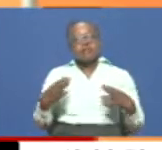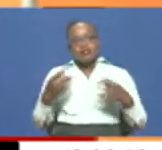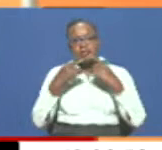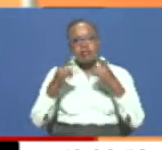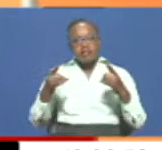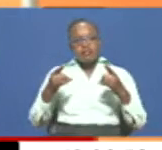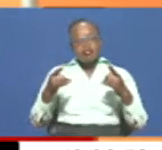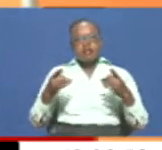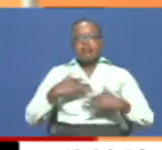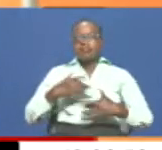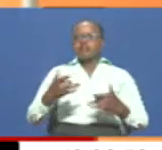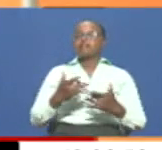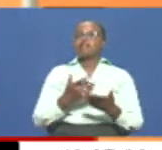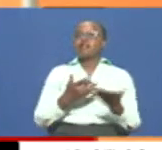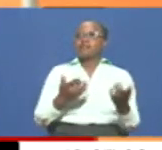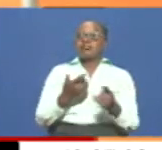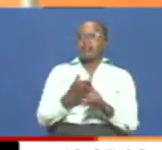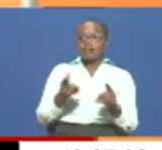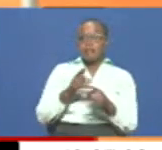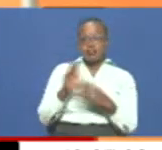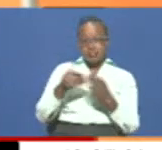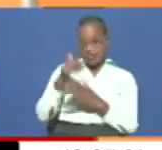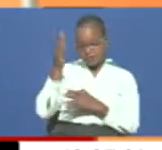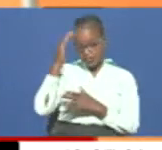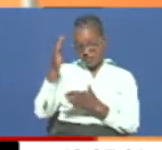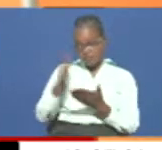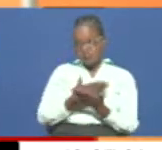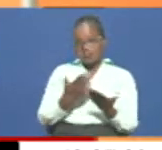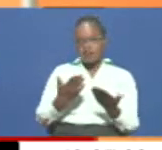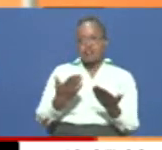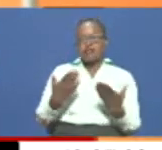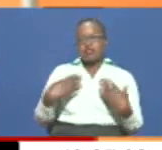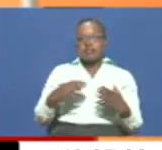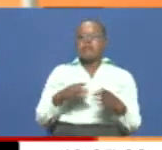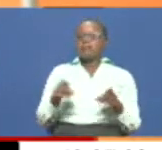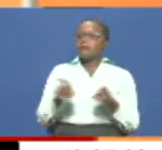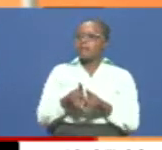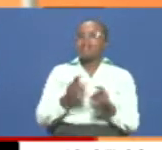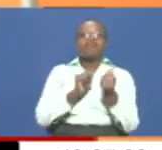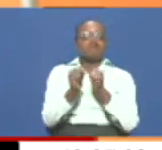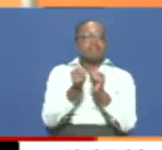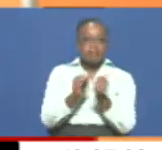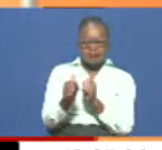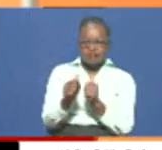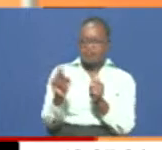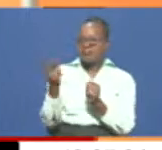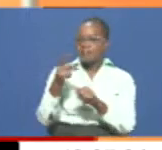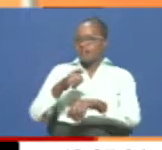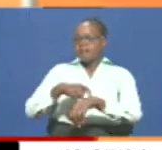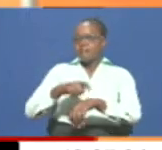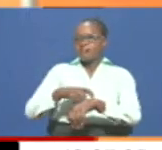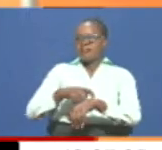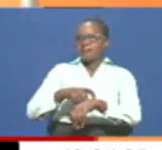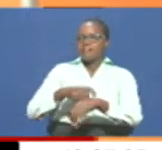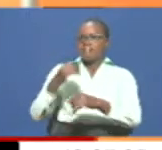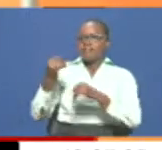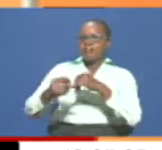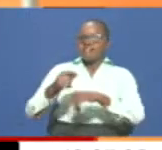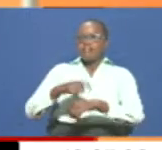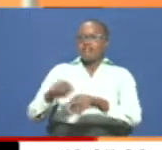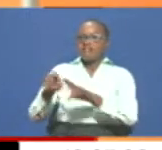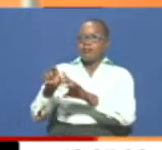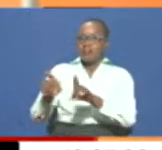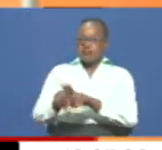but we both know some of the top figures who will still be vying for the second term, second and last term, according to the